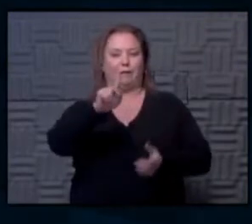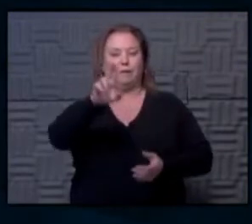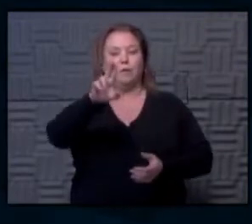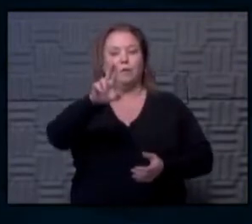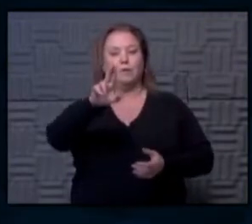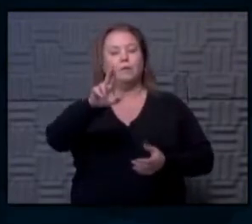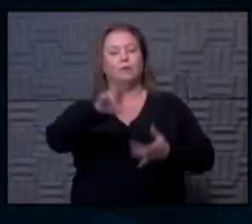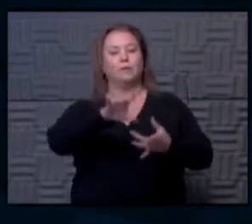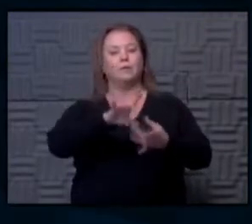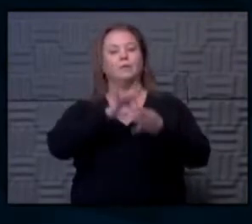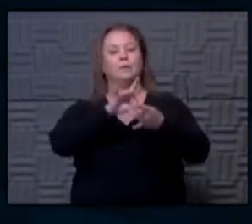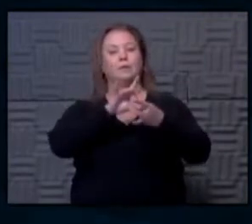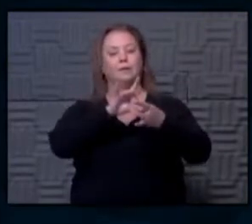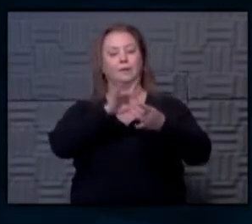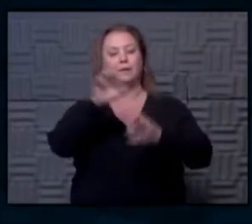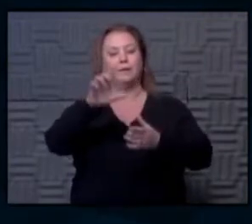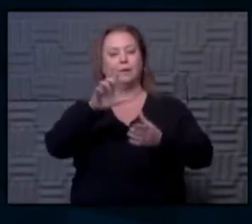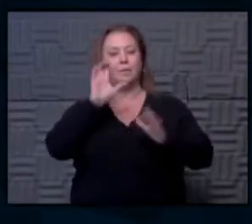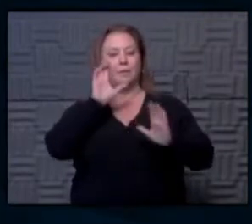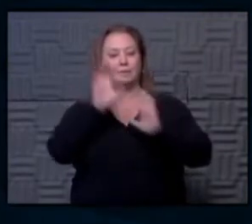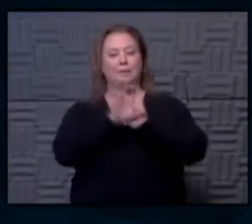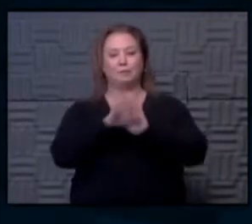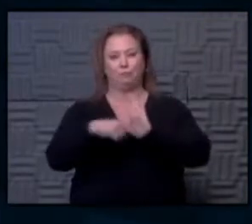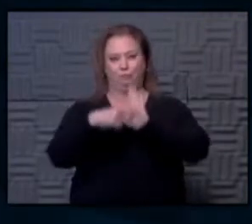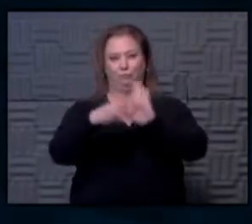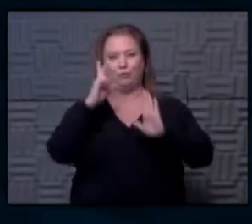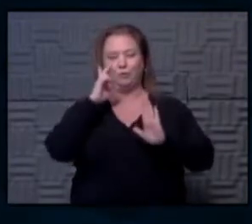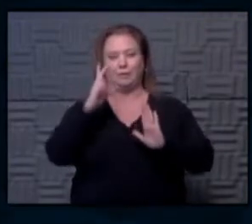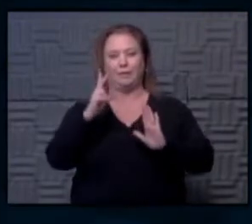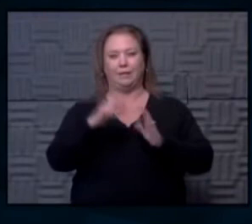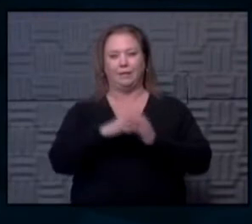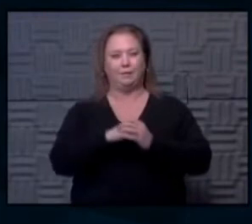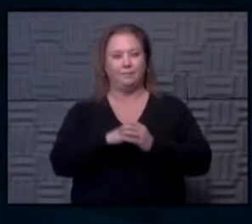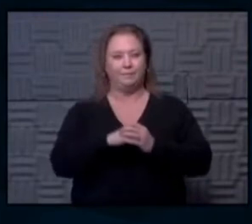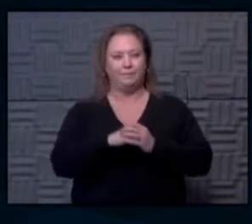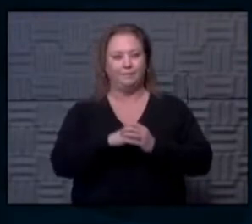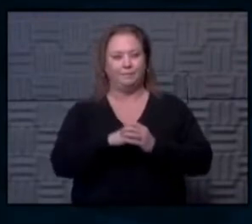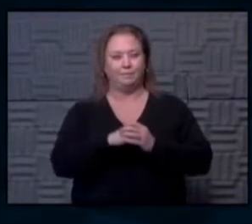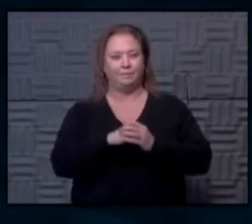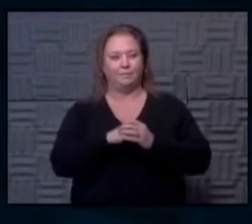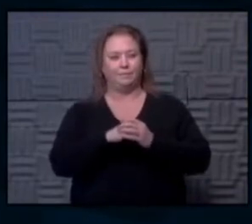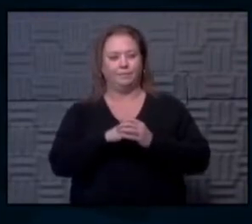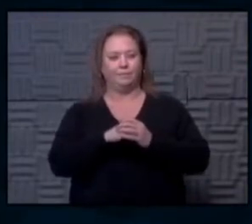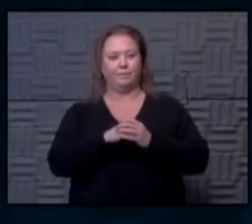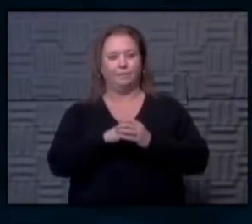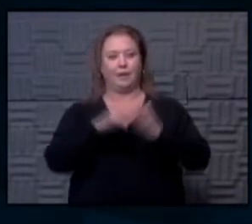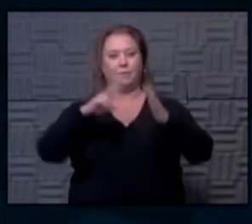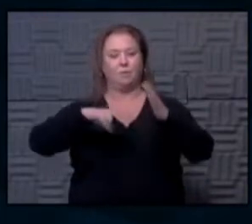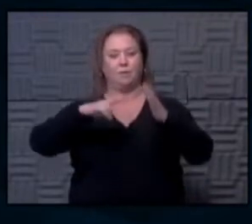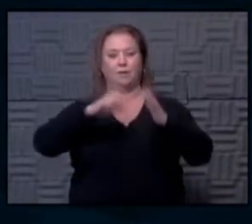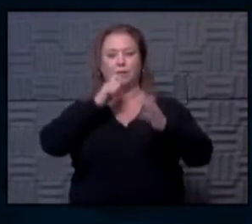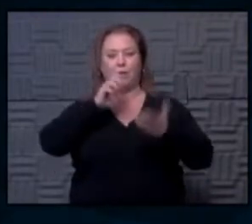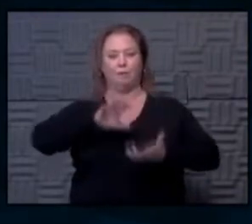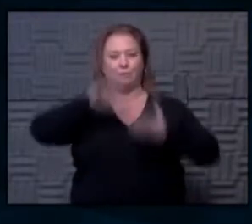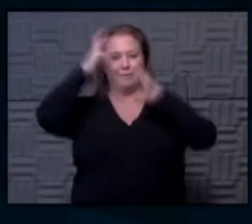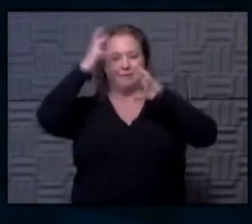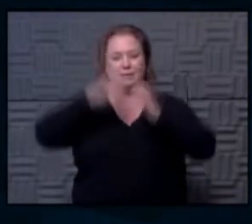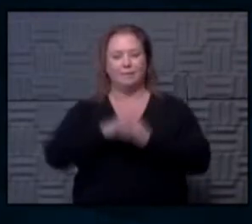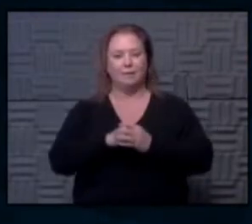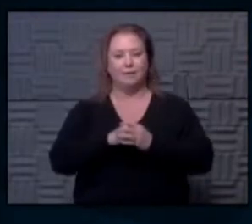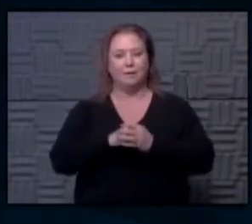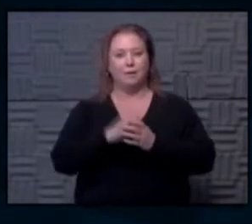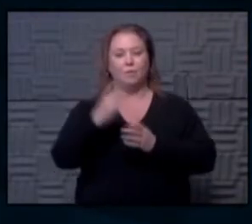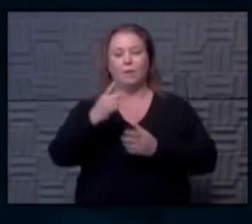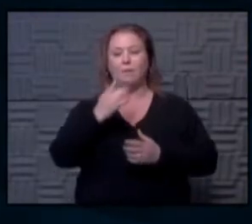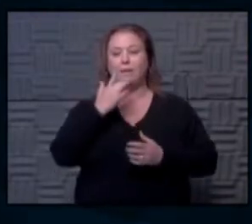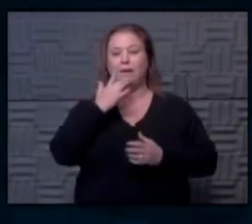it's associated with the picture that we'll share here on the screen. So I'm going to read it so I don't mess it up. One